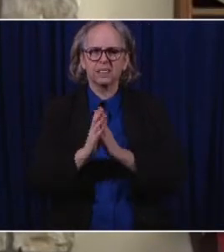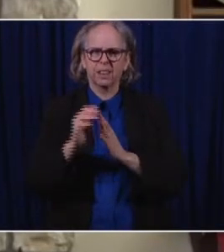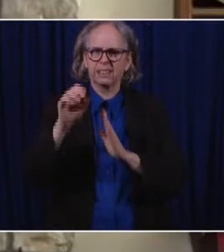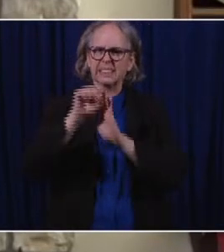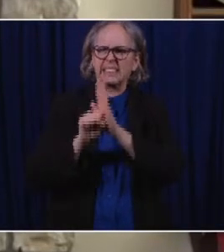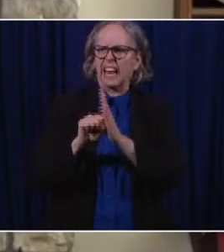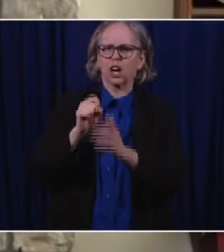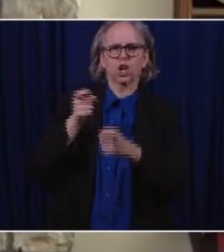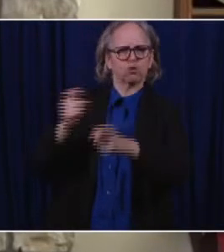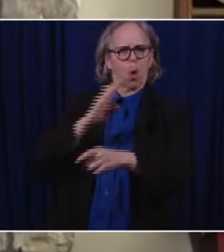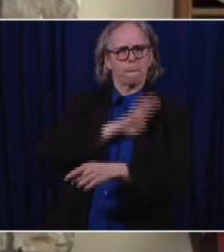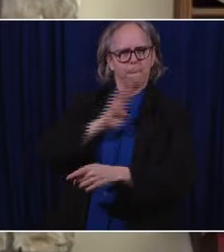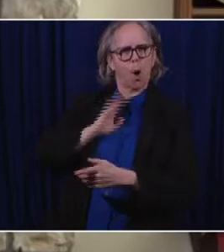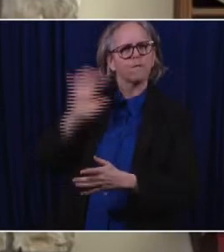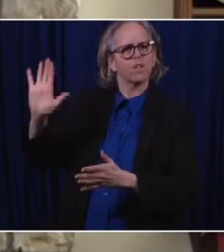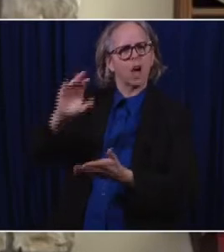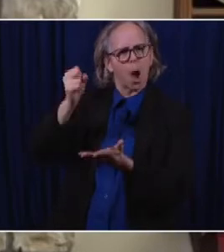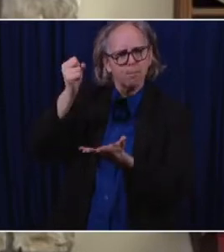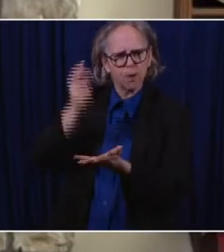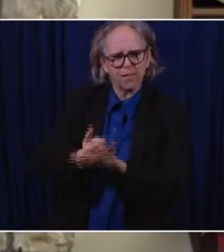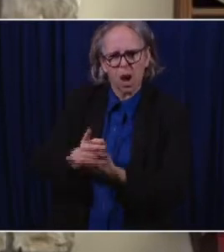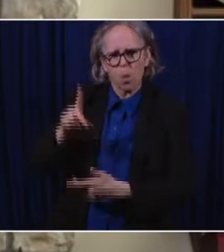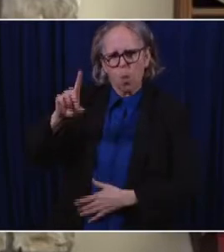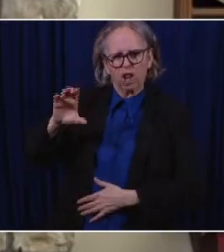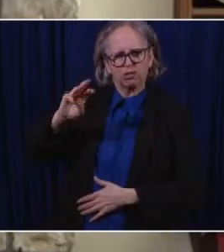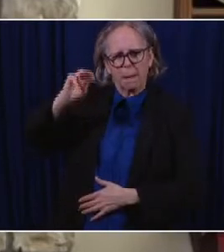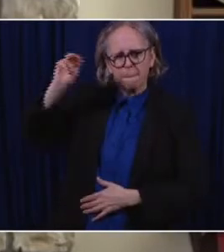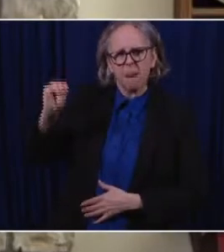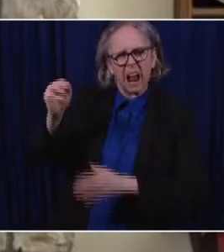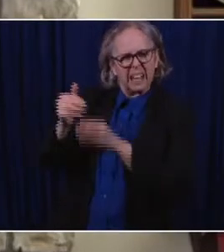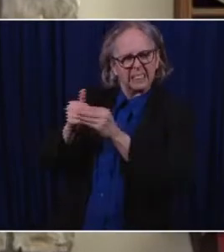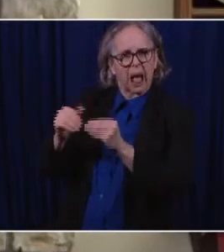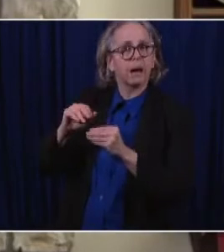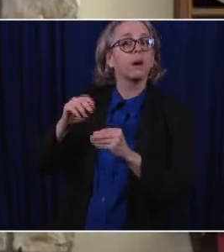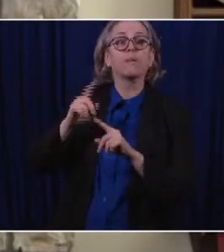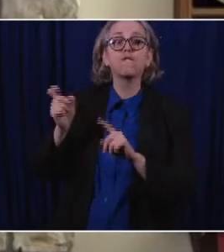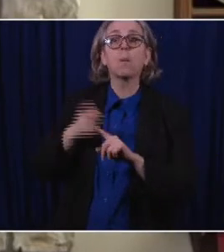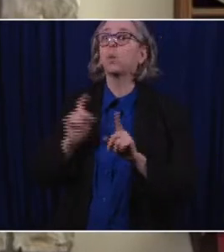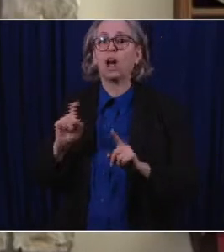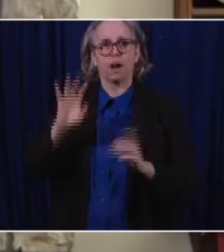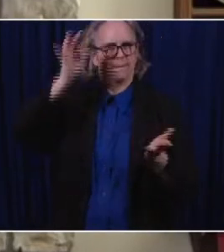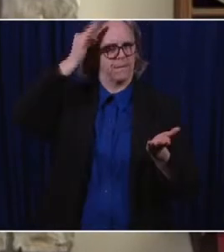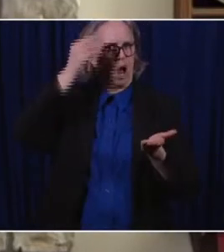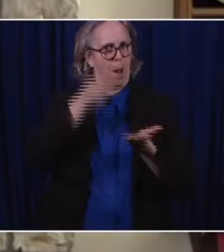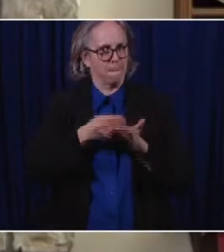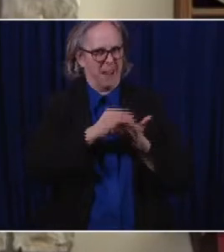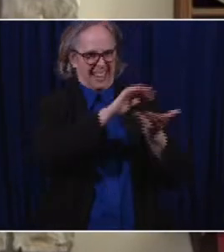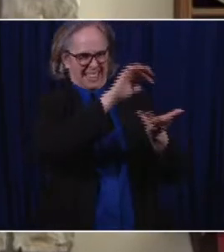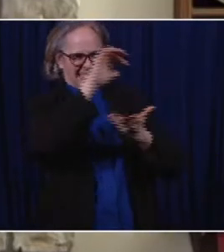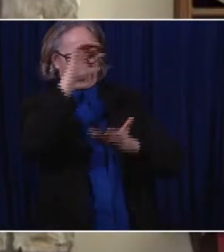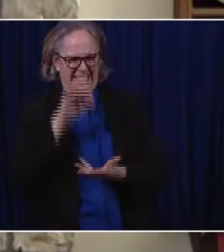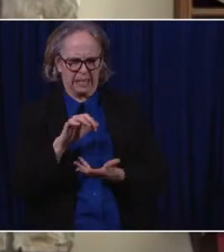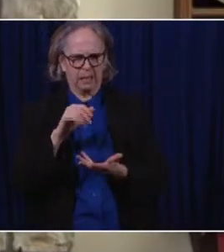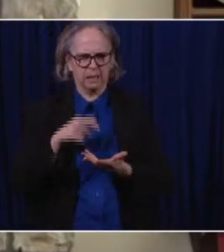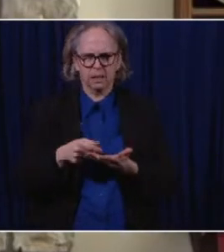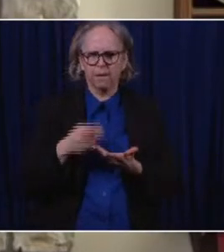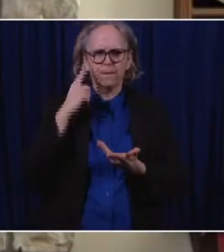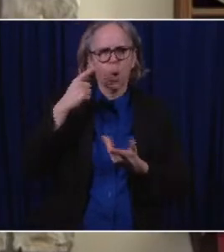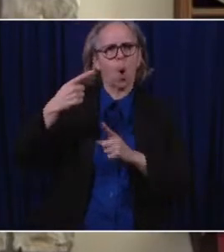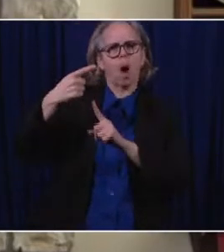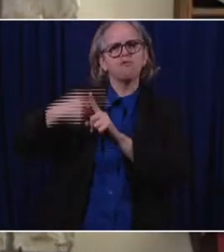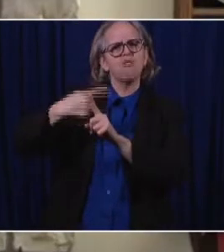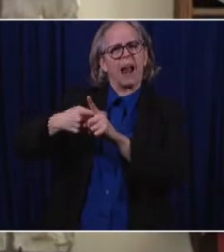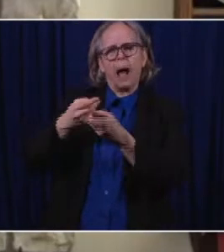in federal funding to help low-income Ohioans who do not own their own home pay their rent, their water, sewer,